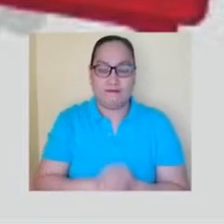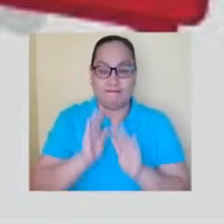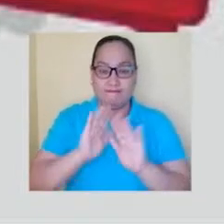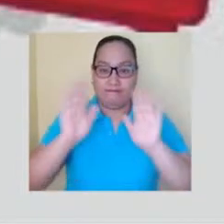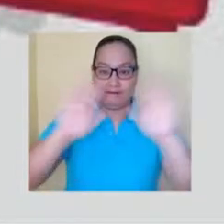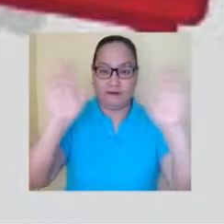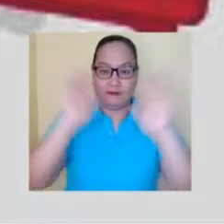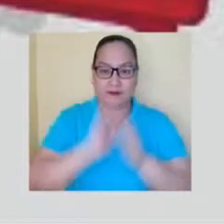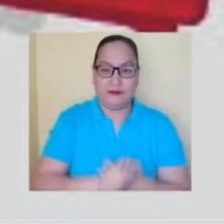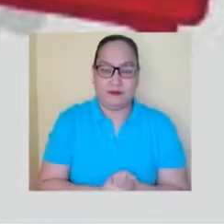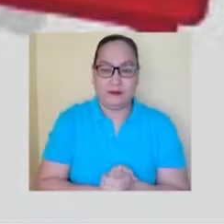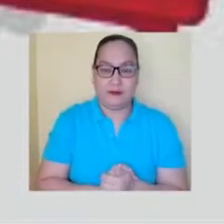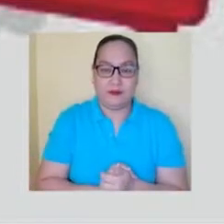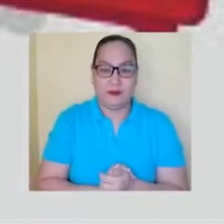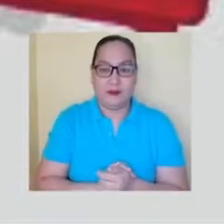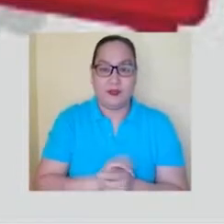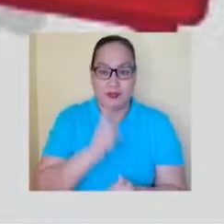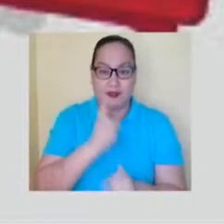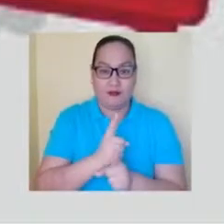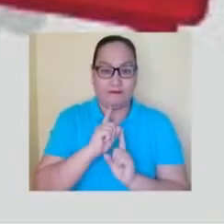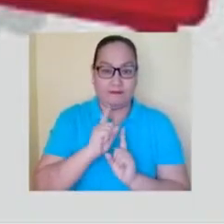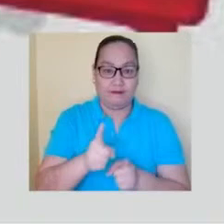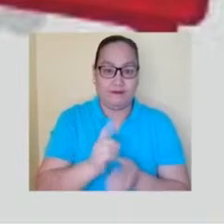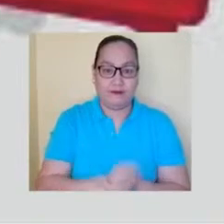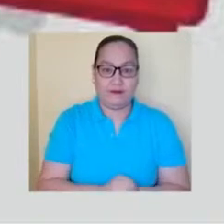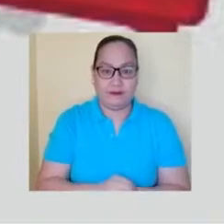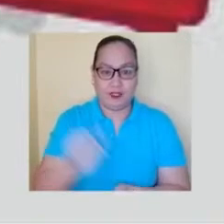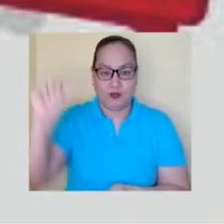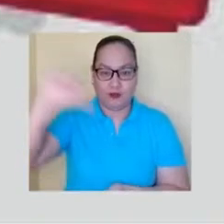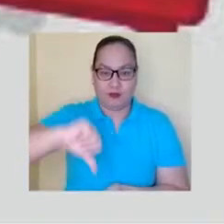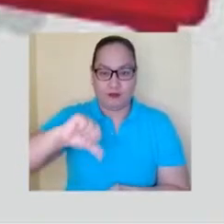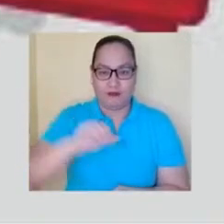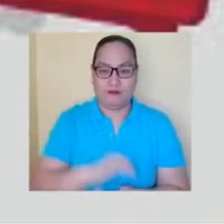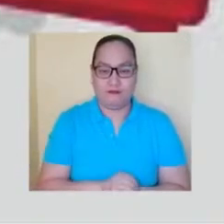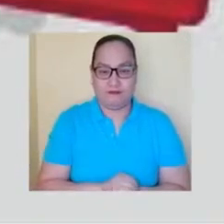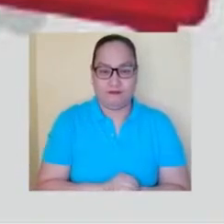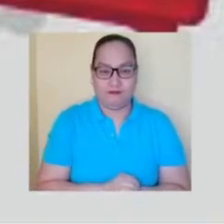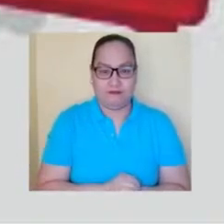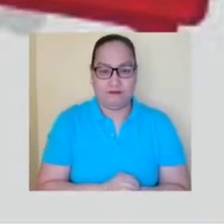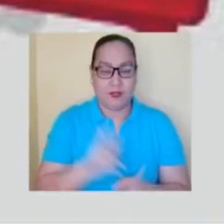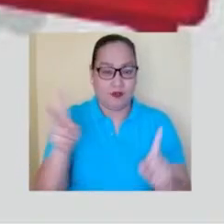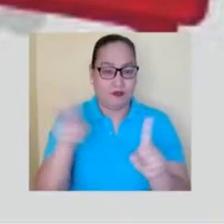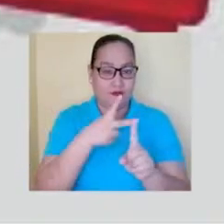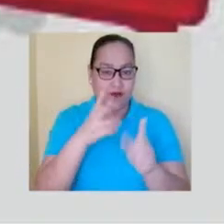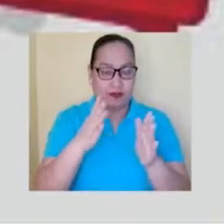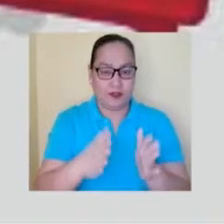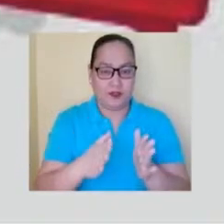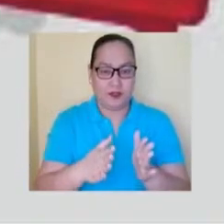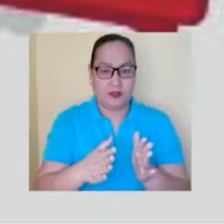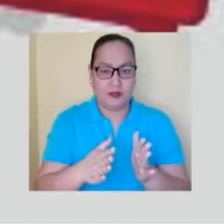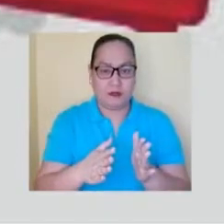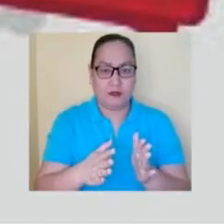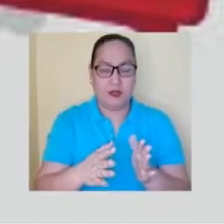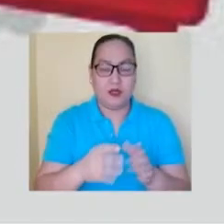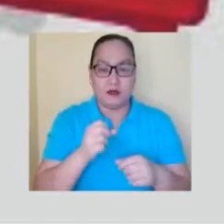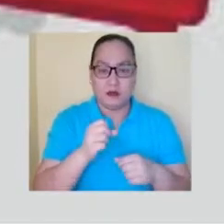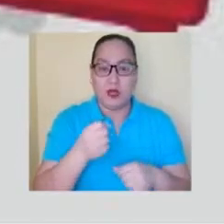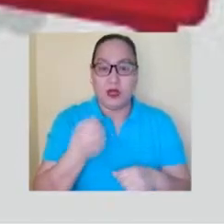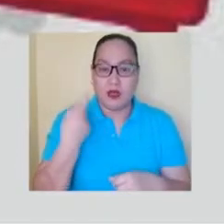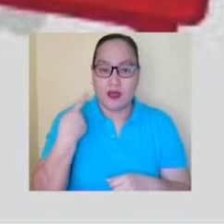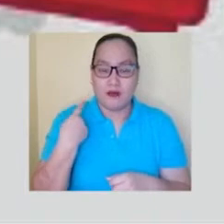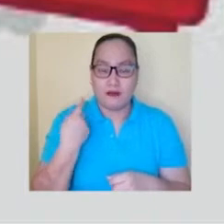Fantastic! The correct response is a thumbs down. The victim may suffer from choking by doing